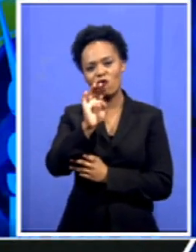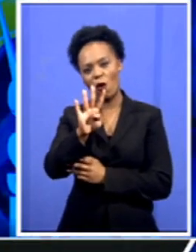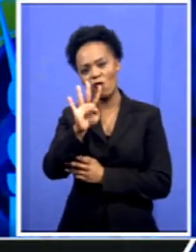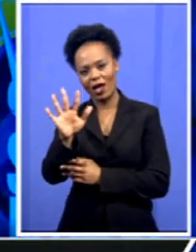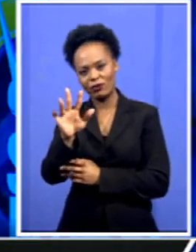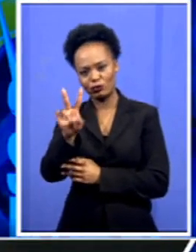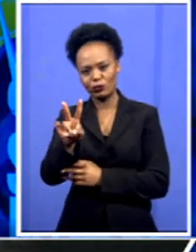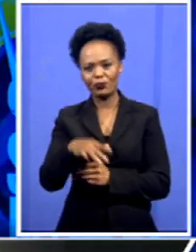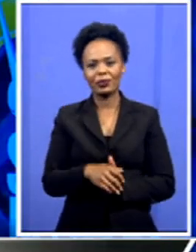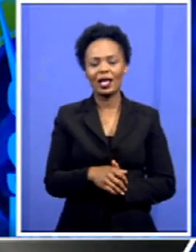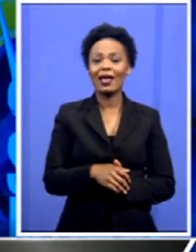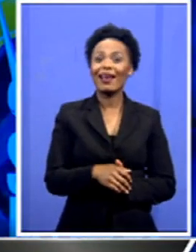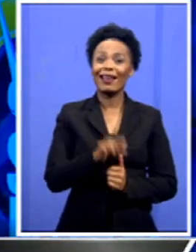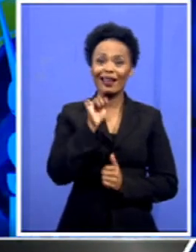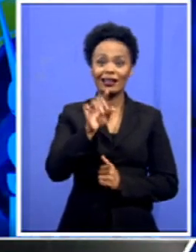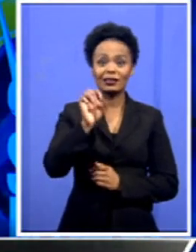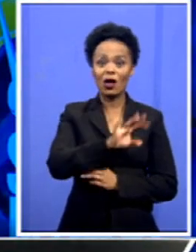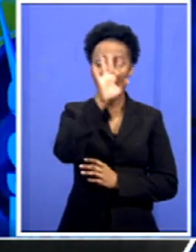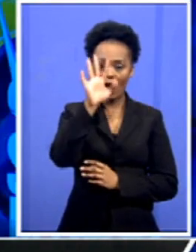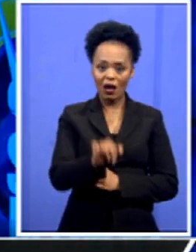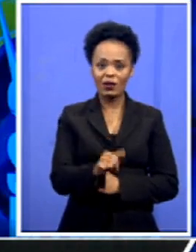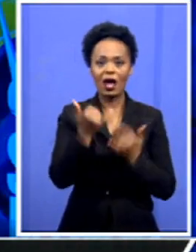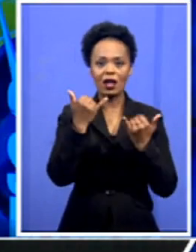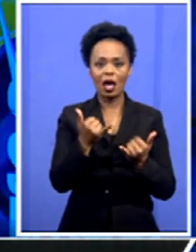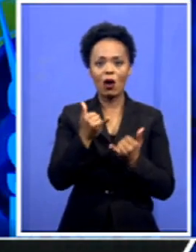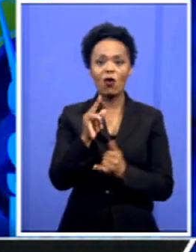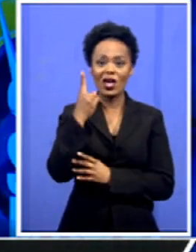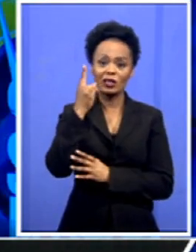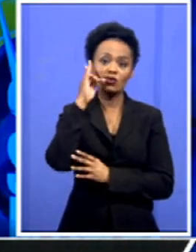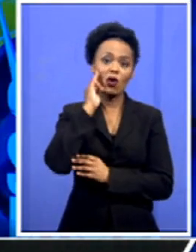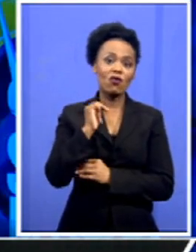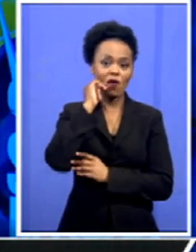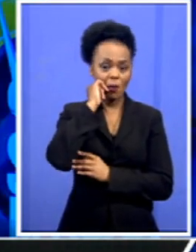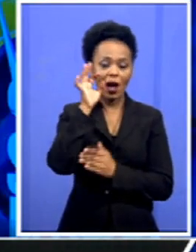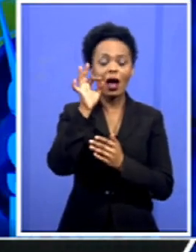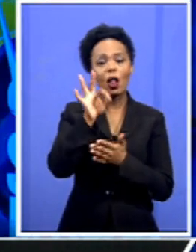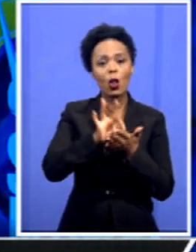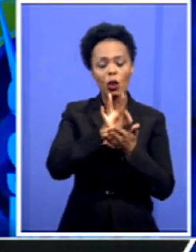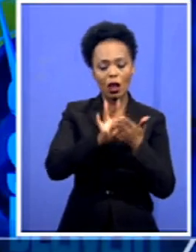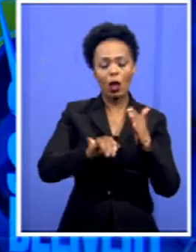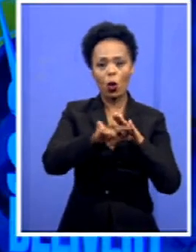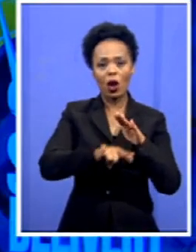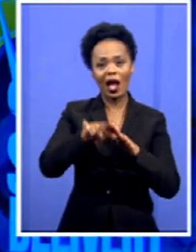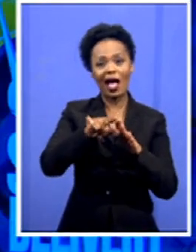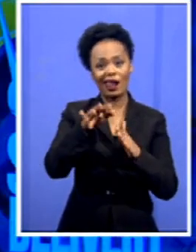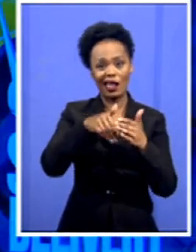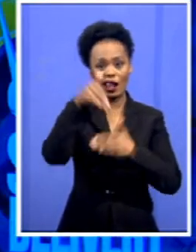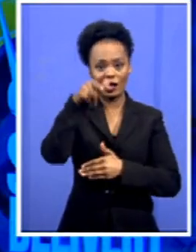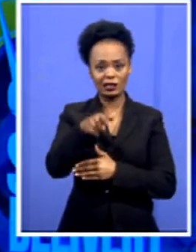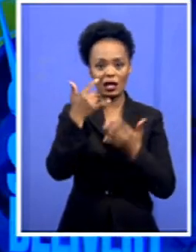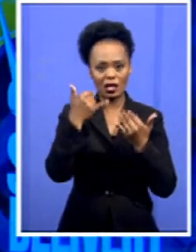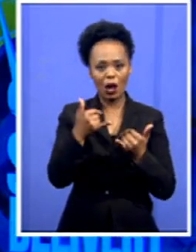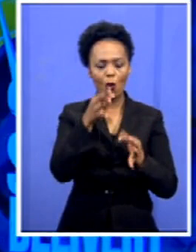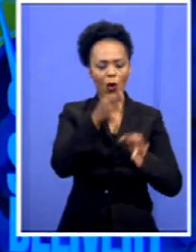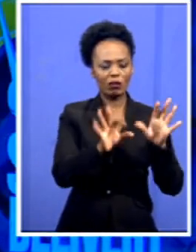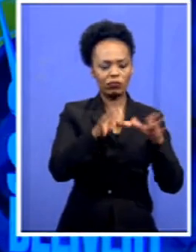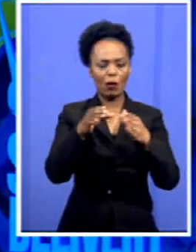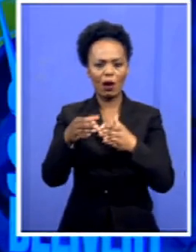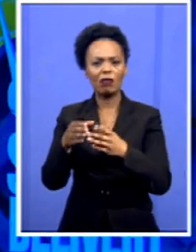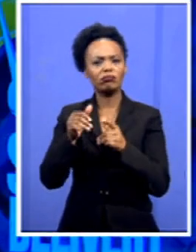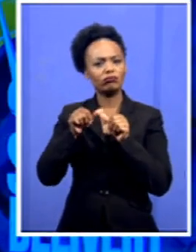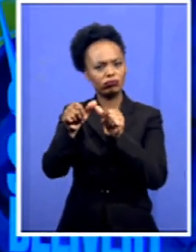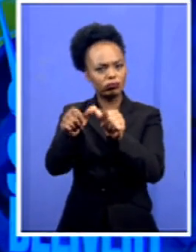011-714-8052. Now, as South Africa gears up for the November 1st local government elections, political parties have intensified their